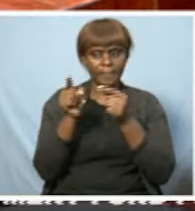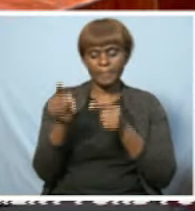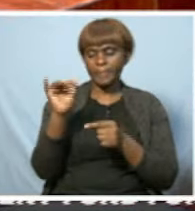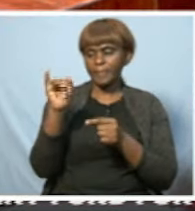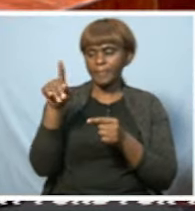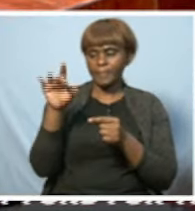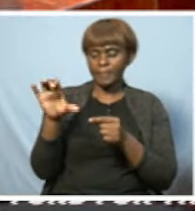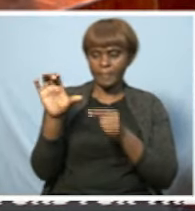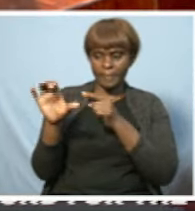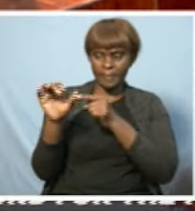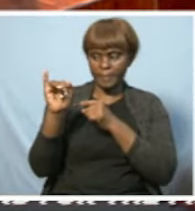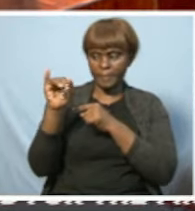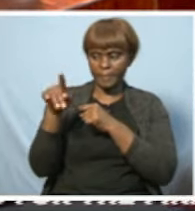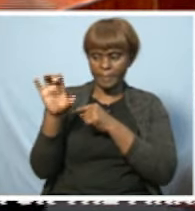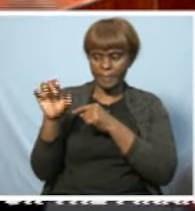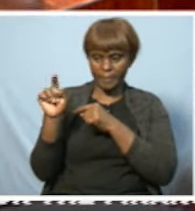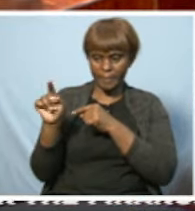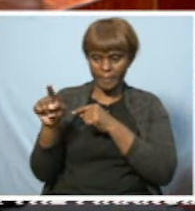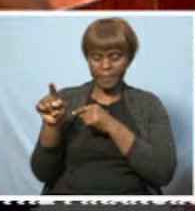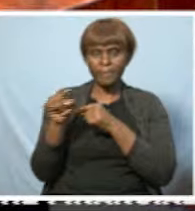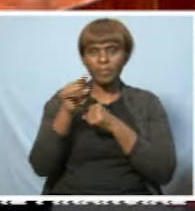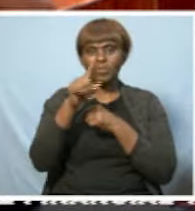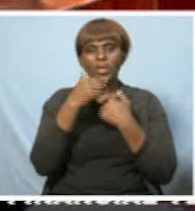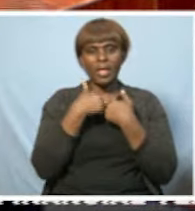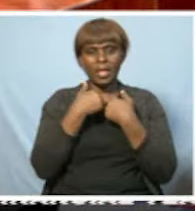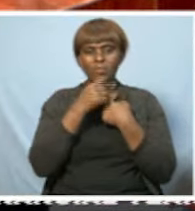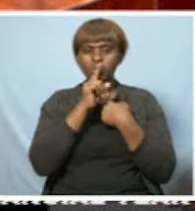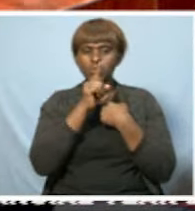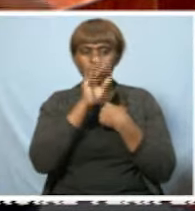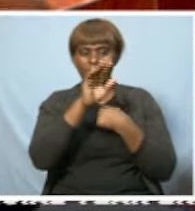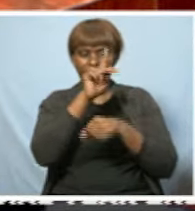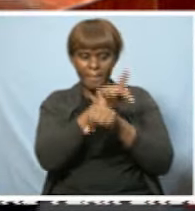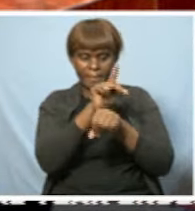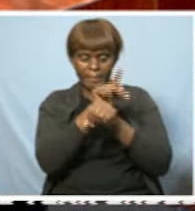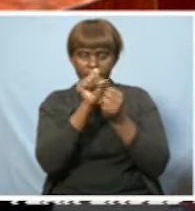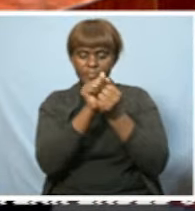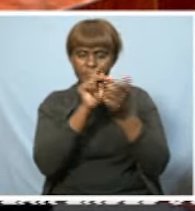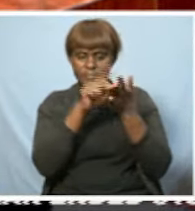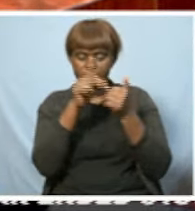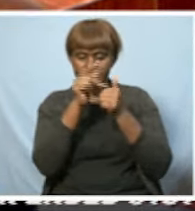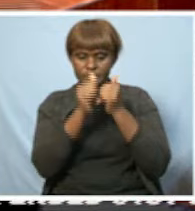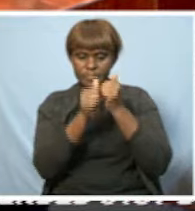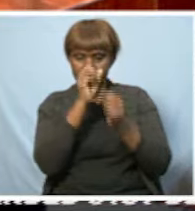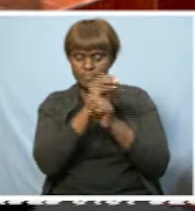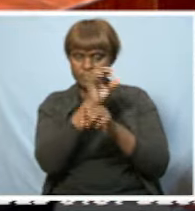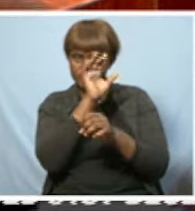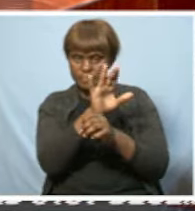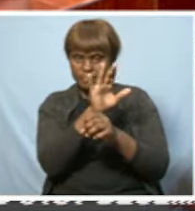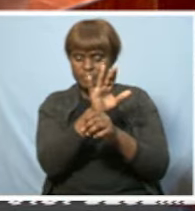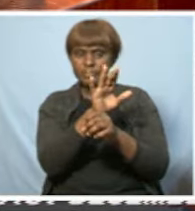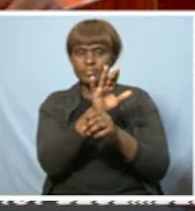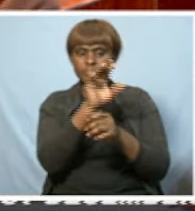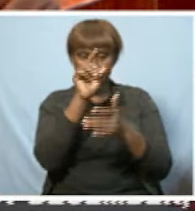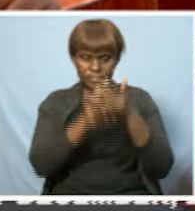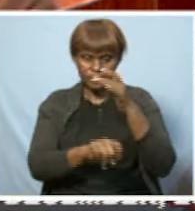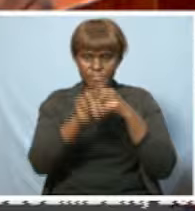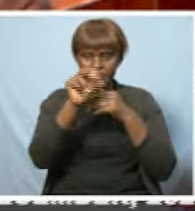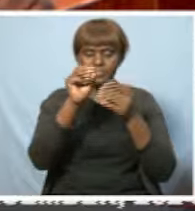ready. Do you have projects and programs that are ready with 30 million